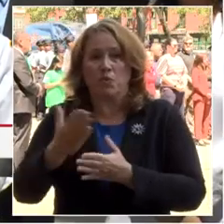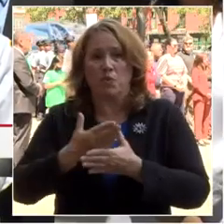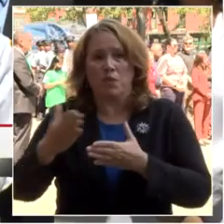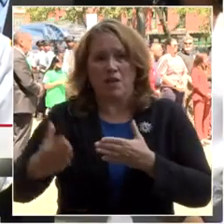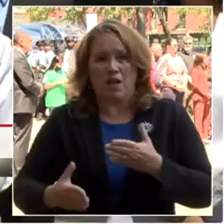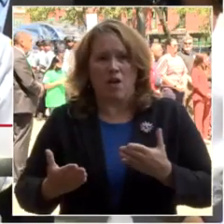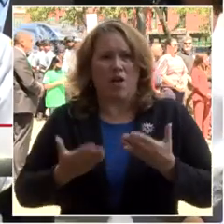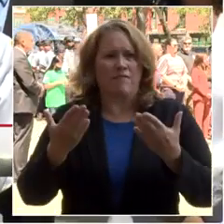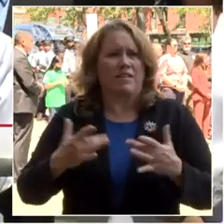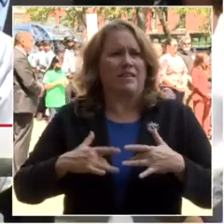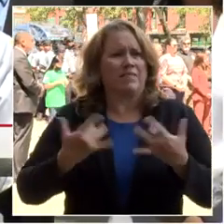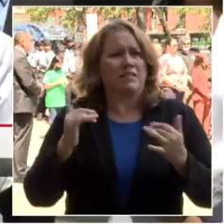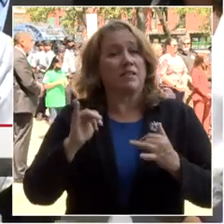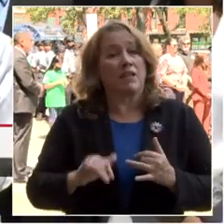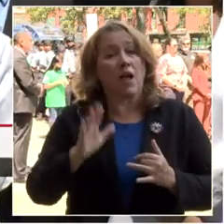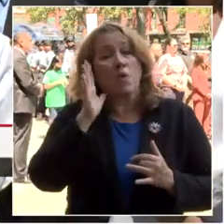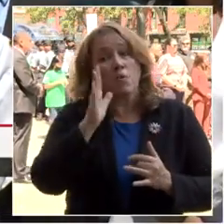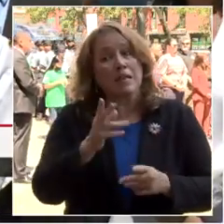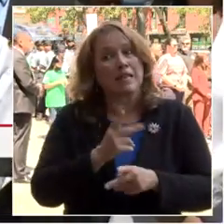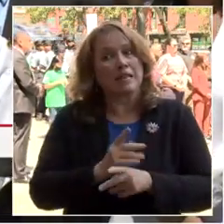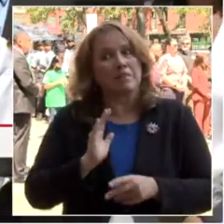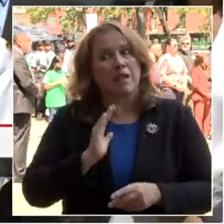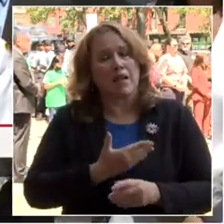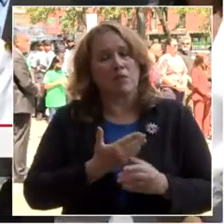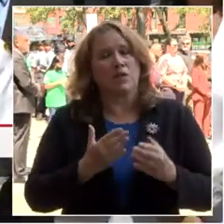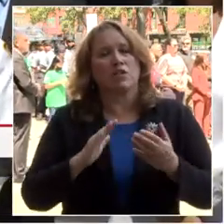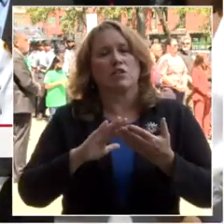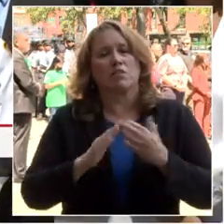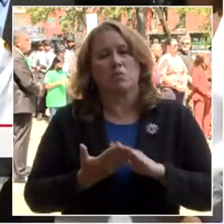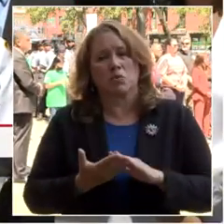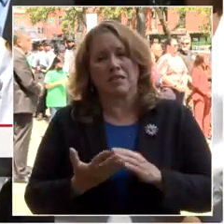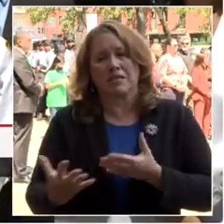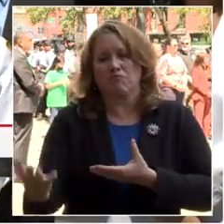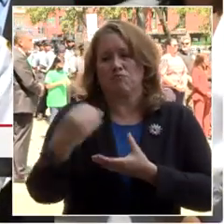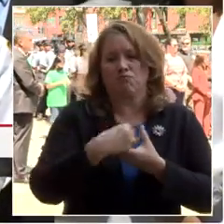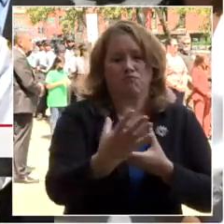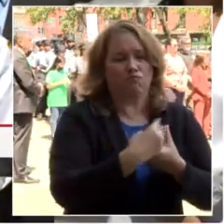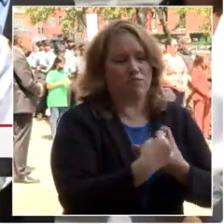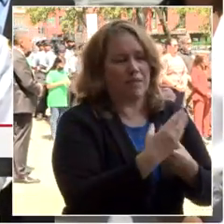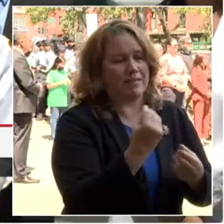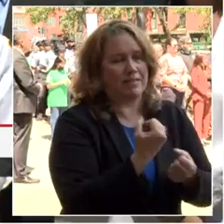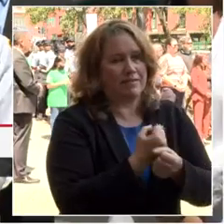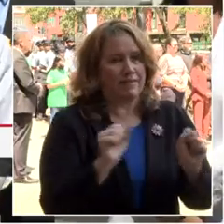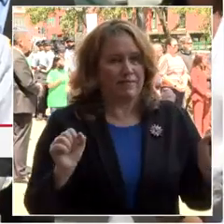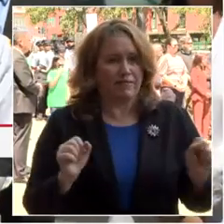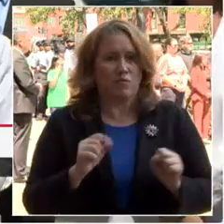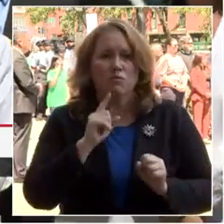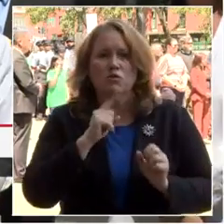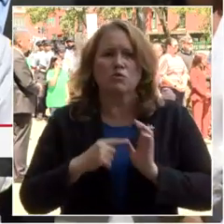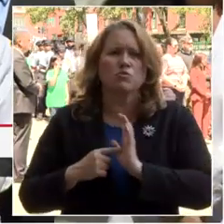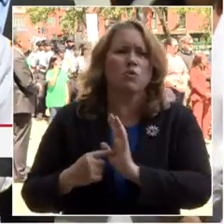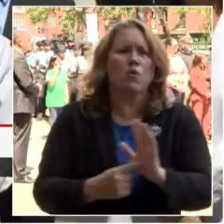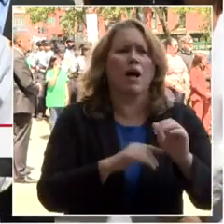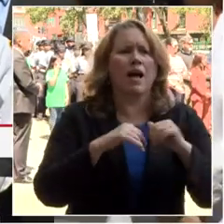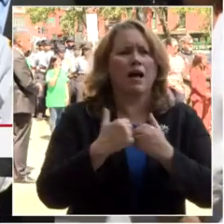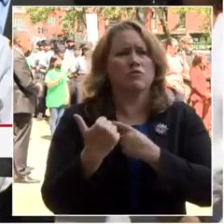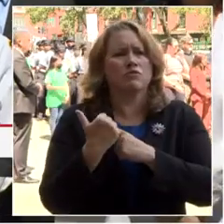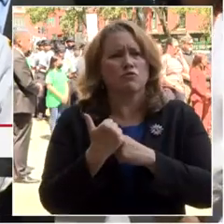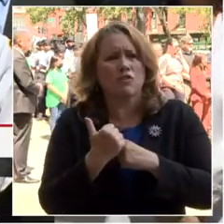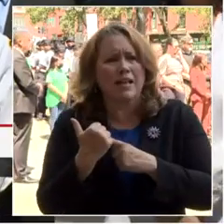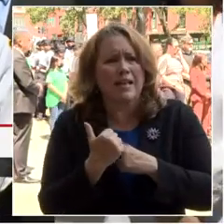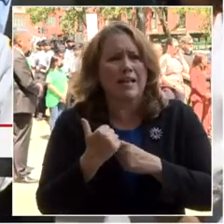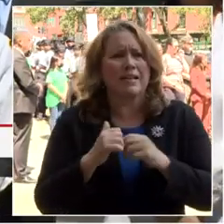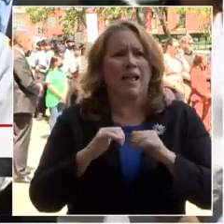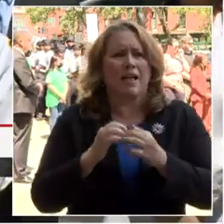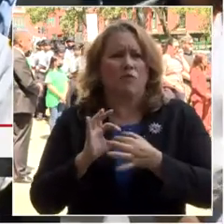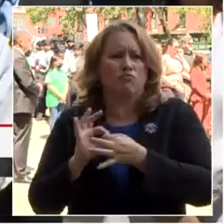are keeping communities and people engaged. I want to give a moment just to shout out Training Grounds and the Alliance for Concerned Men and